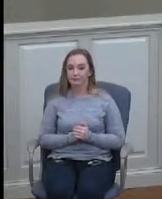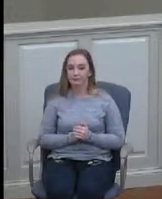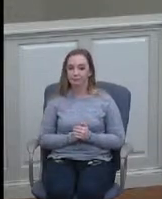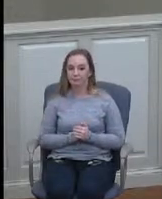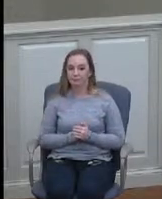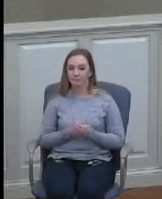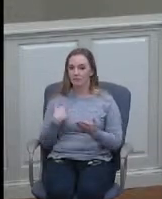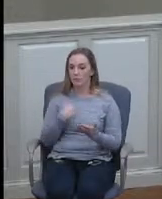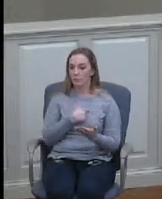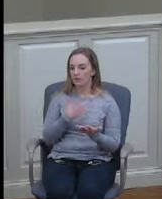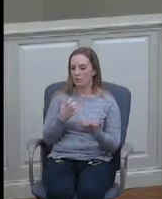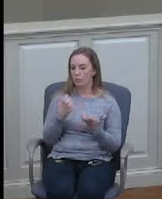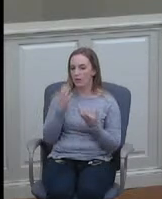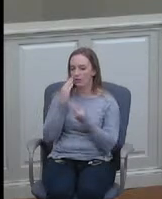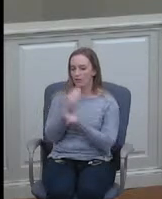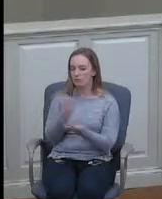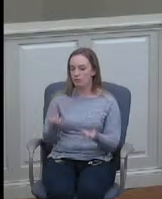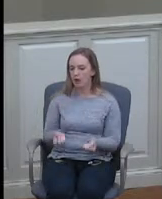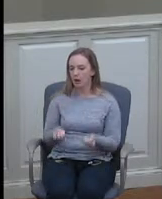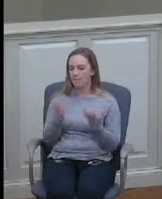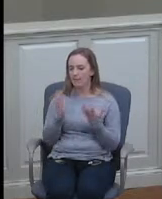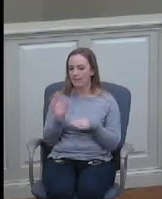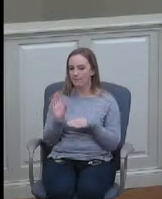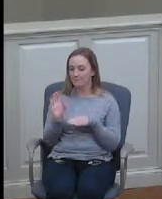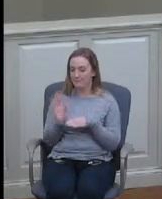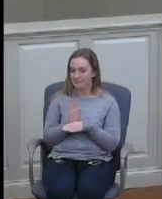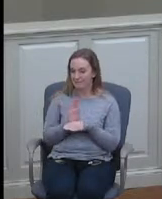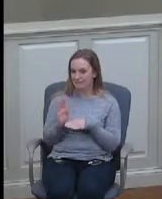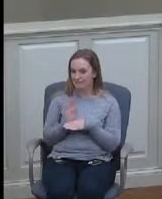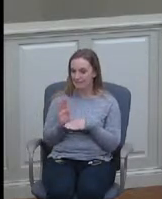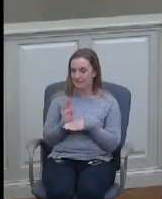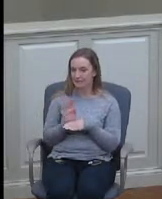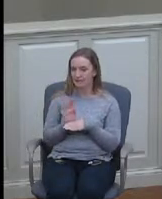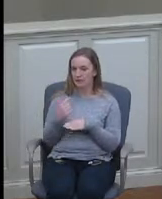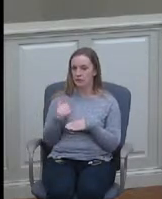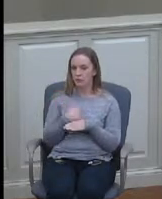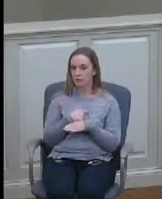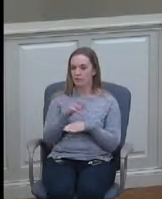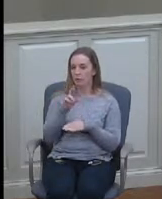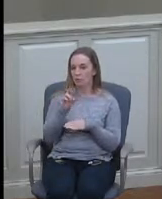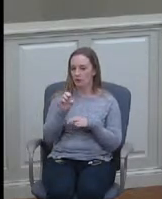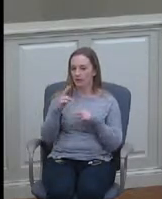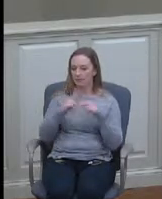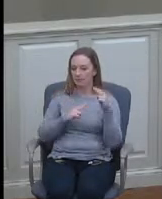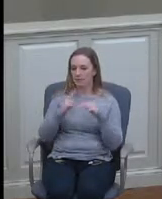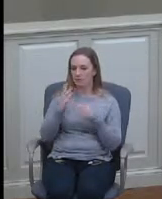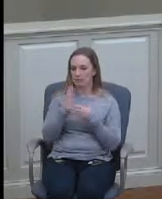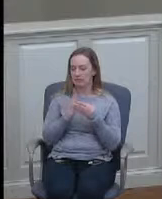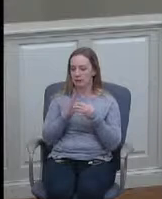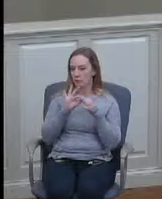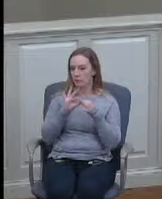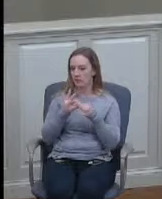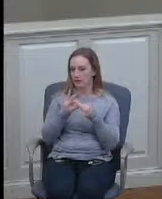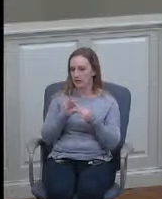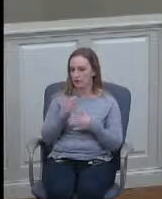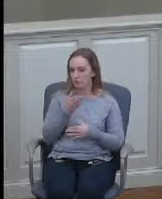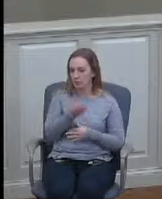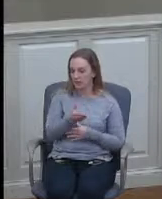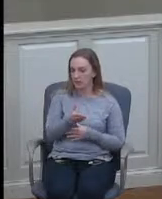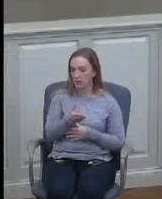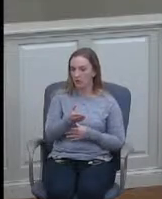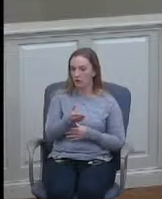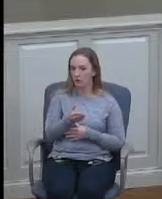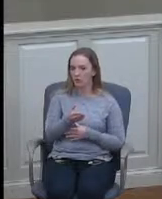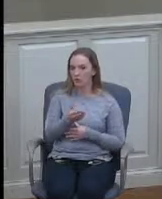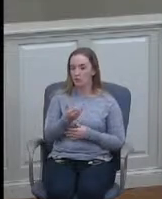We just Anything wanted you to further? know how many of the businesses, we have Yeah. rebuilt some relationships there. There are some